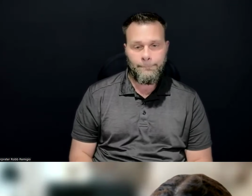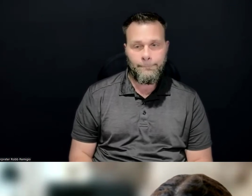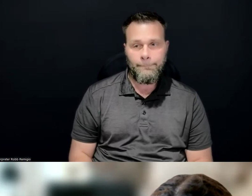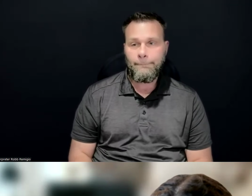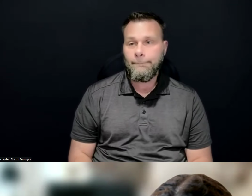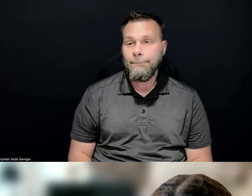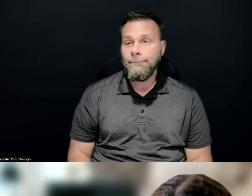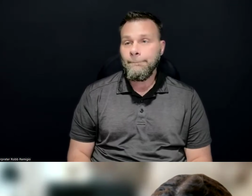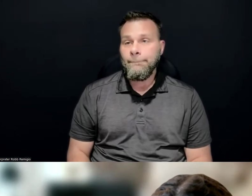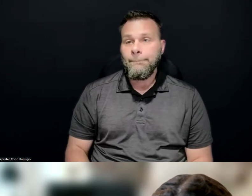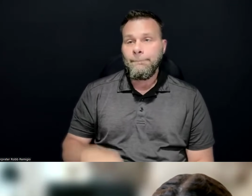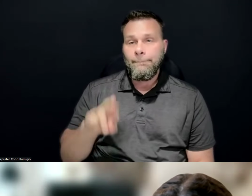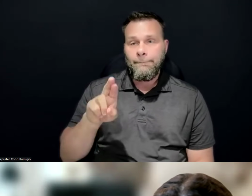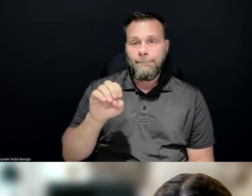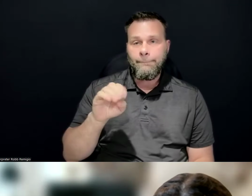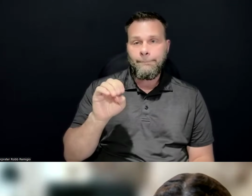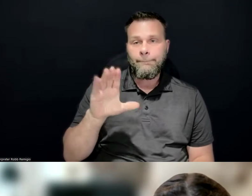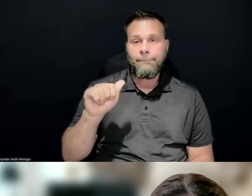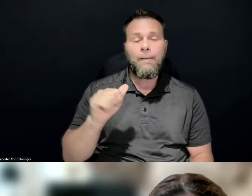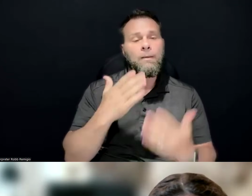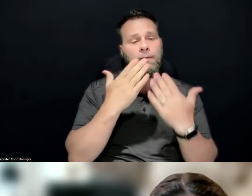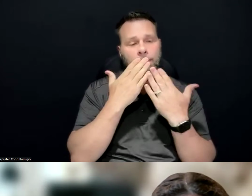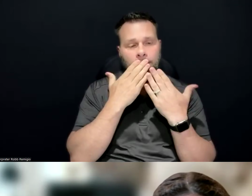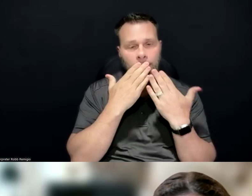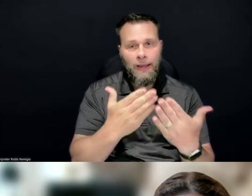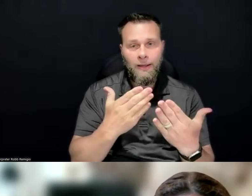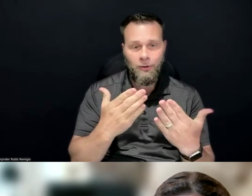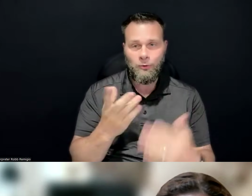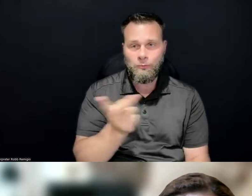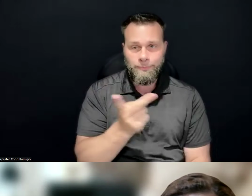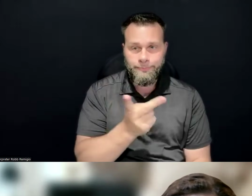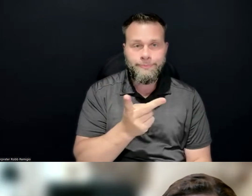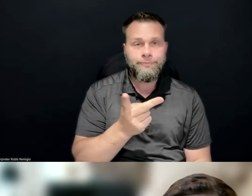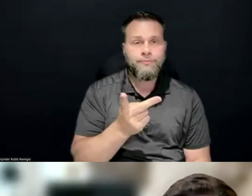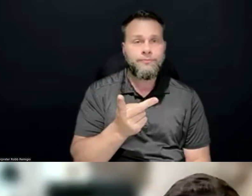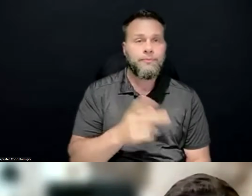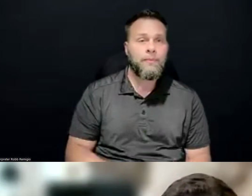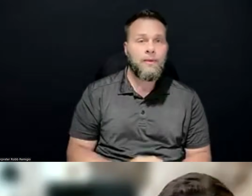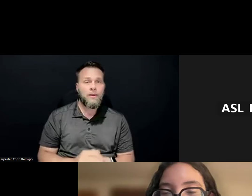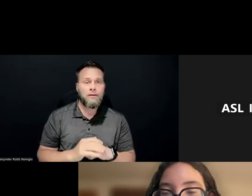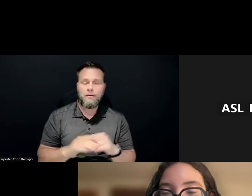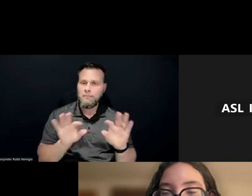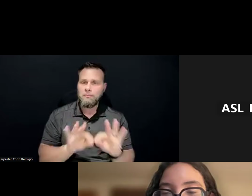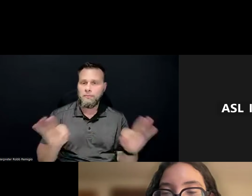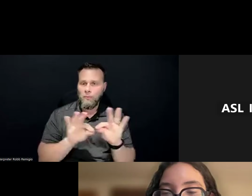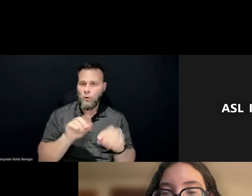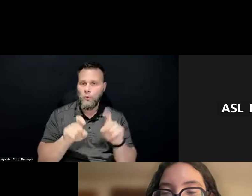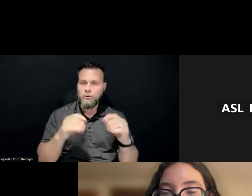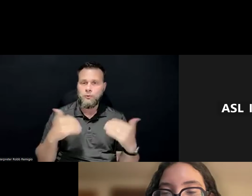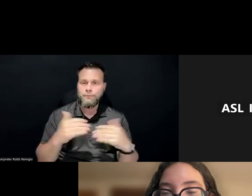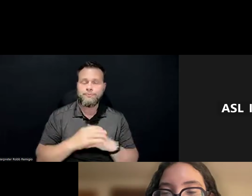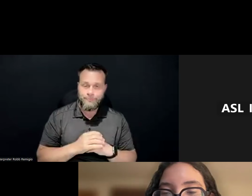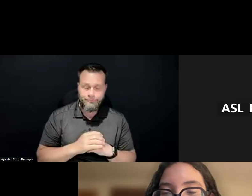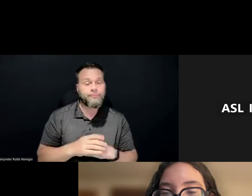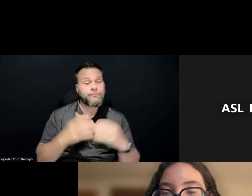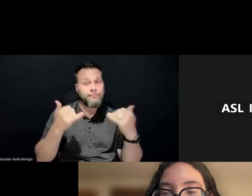Awesome. Thank you all so much for those really valuable questions. I think now I'm going to briefly turn